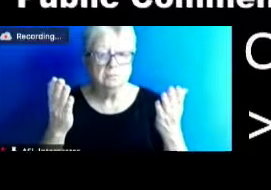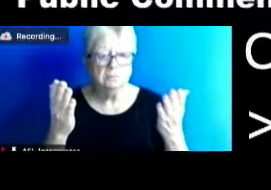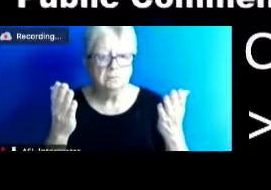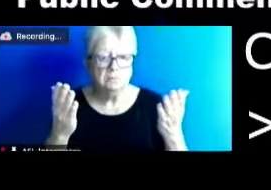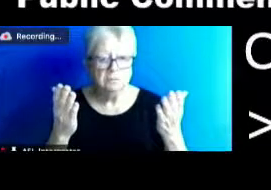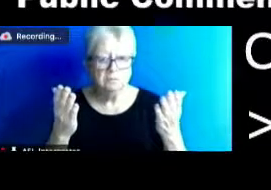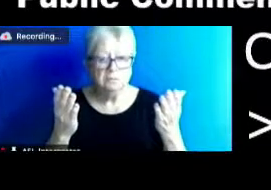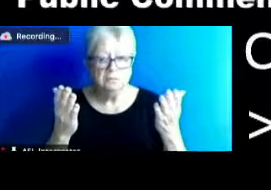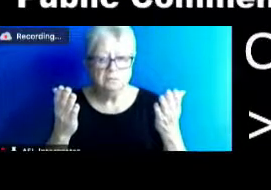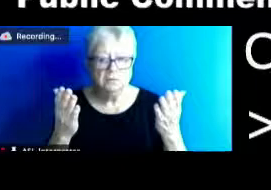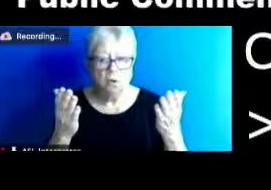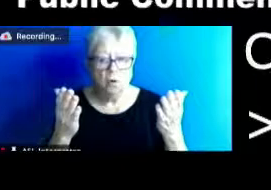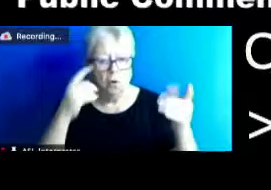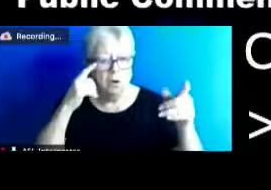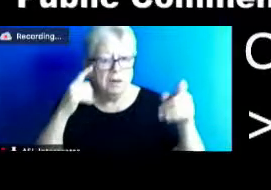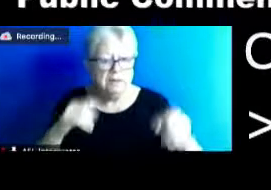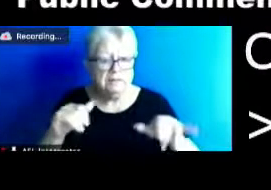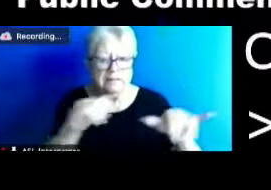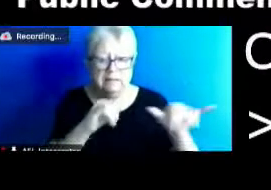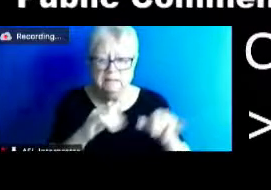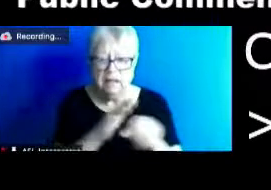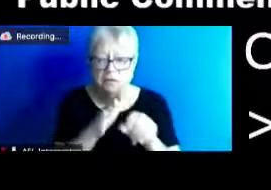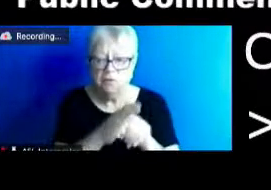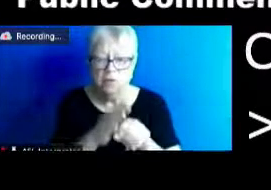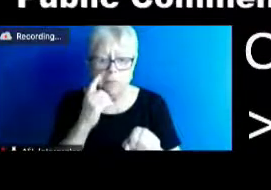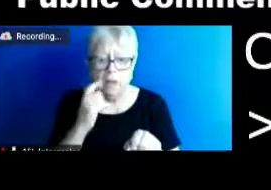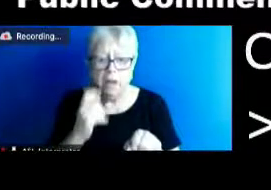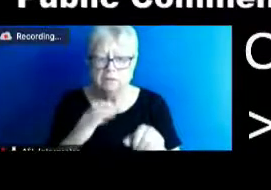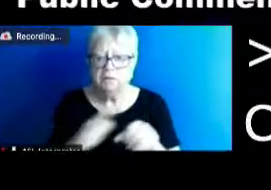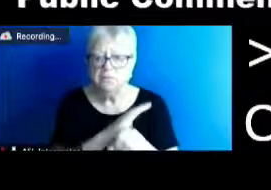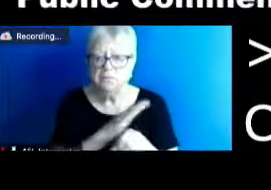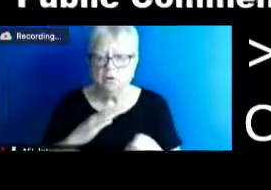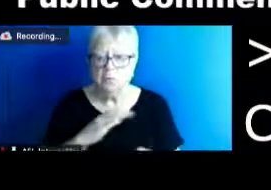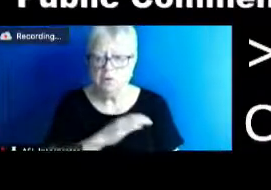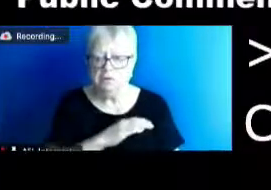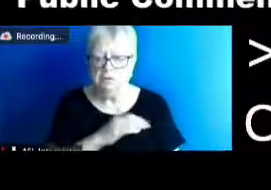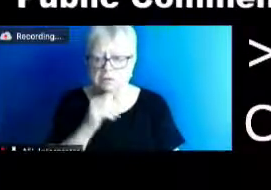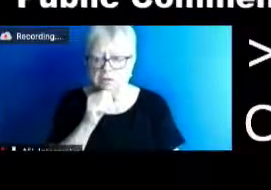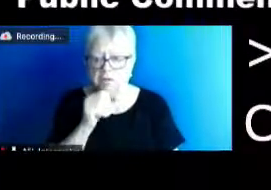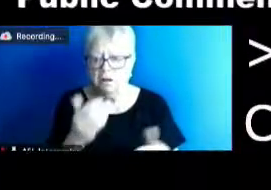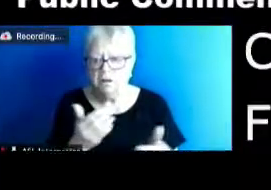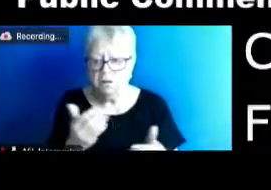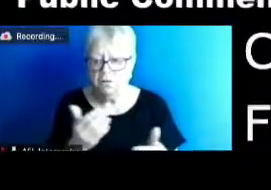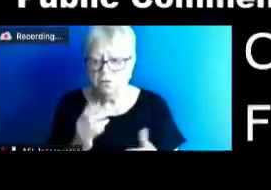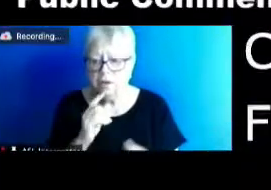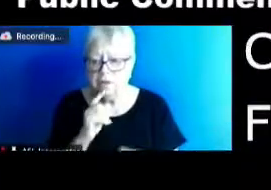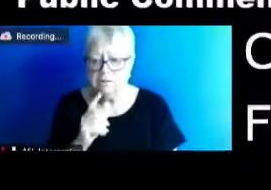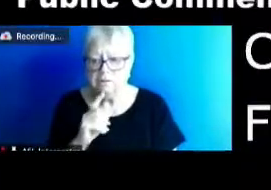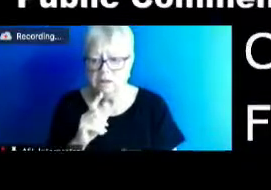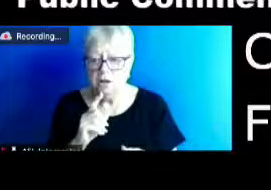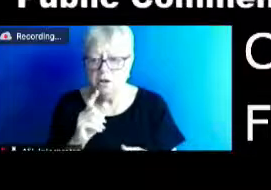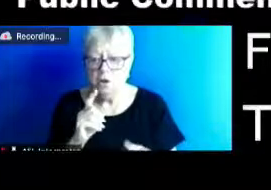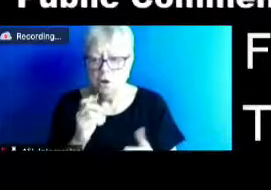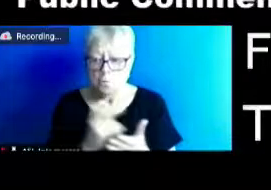Or is the consensus sufficient? Because the full commission will need, the approval of the full commission is what matters here, I believe.